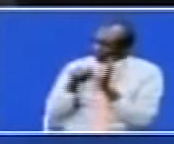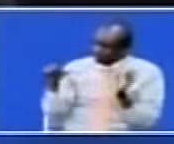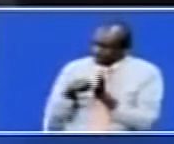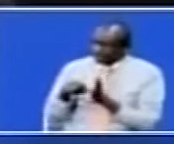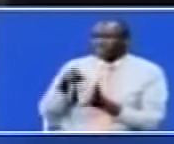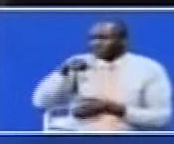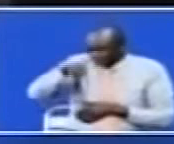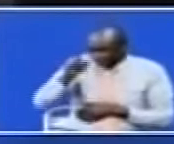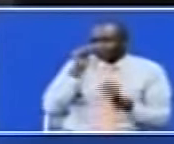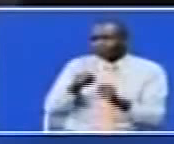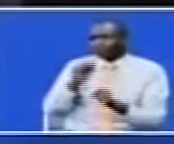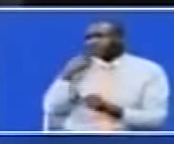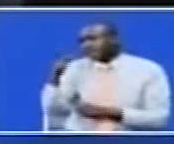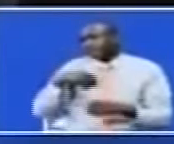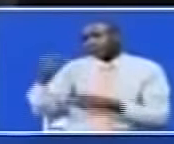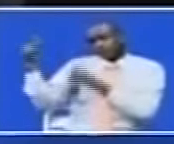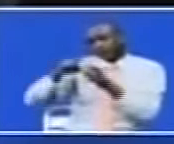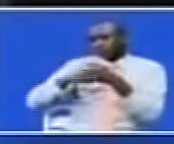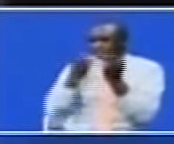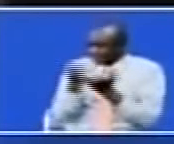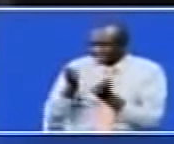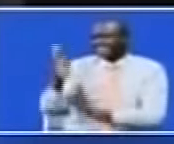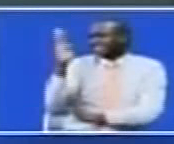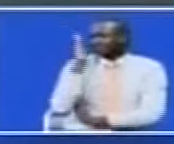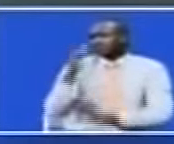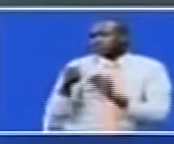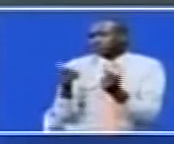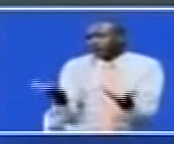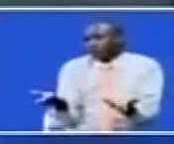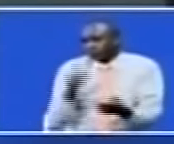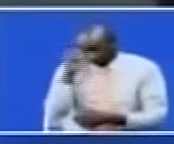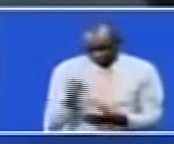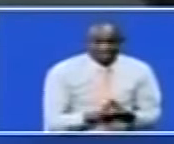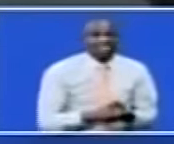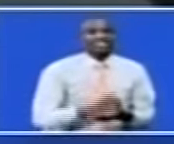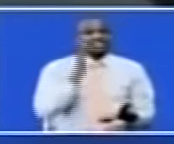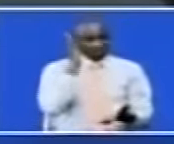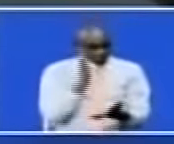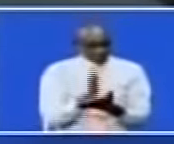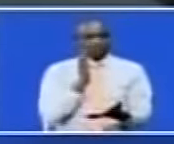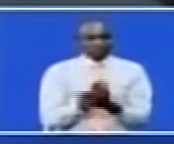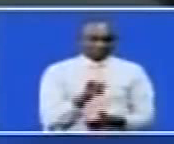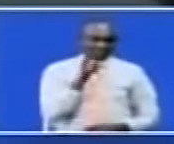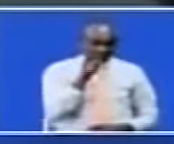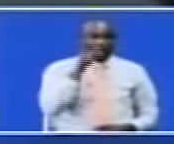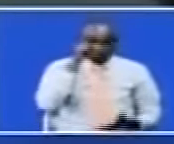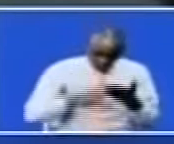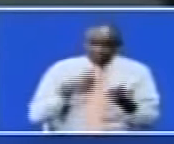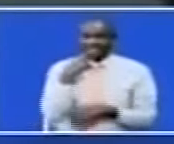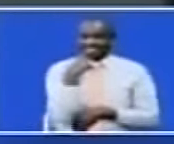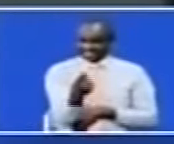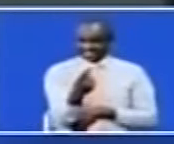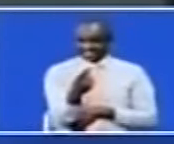What assurance are you giving investors as they come to the North Rift? Mercy and Linda, in fact, what we are referring